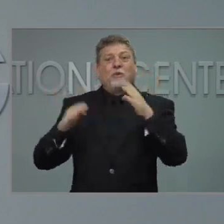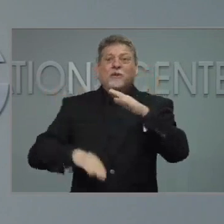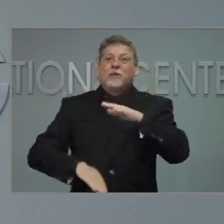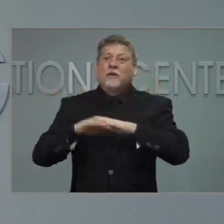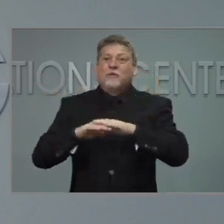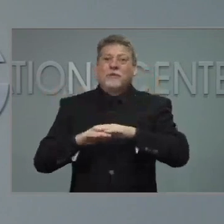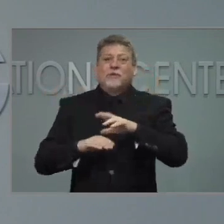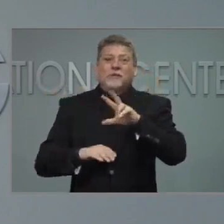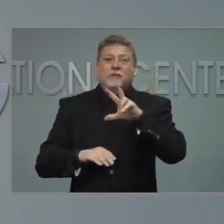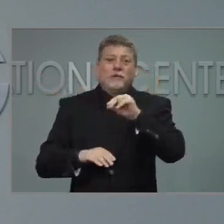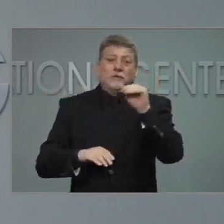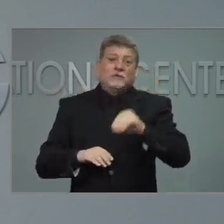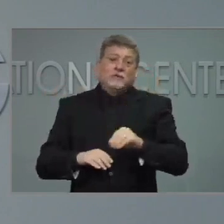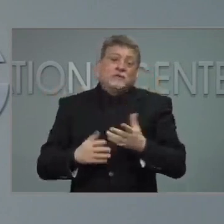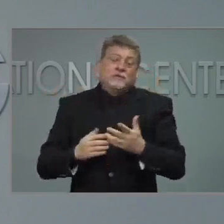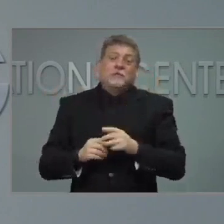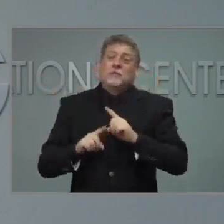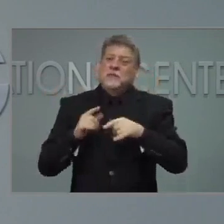Thanks.